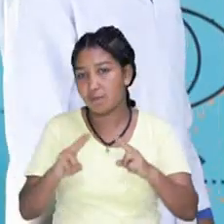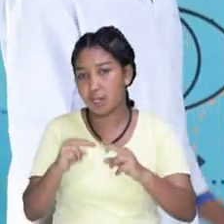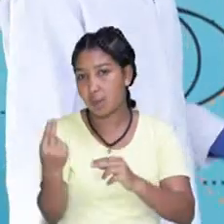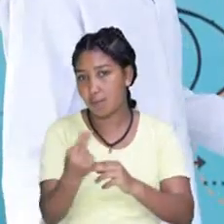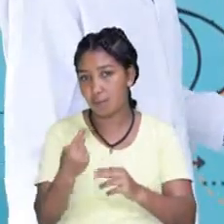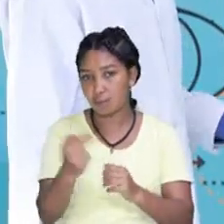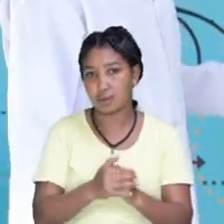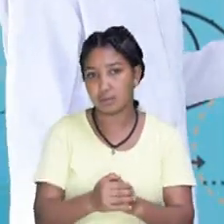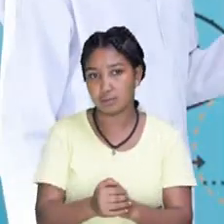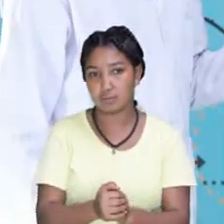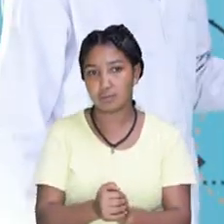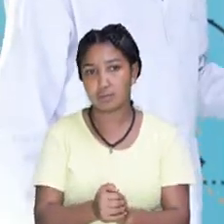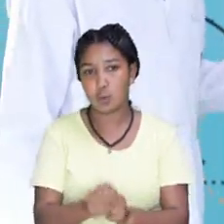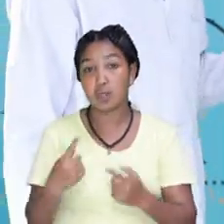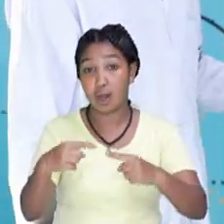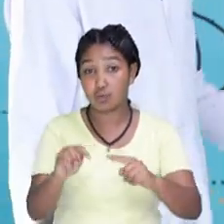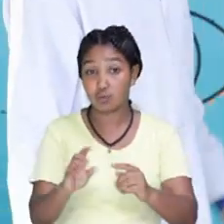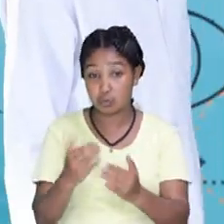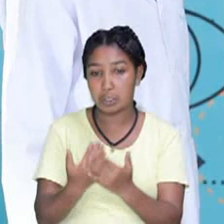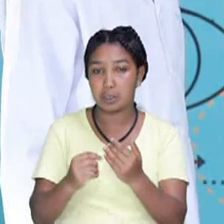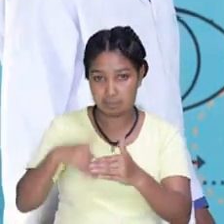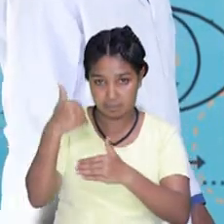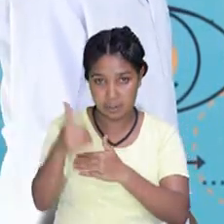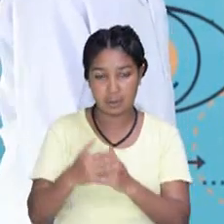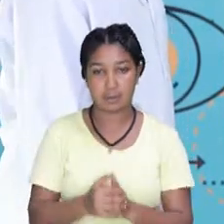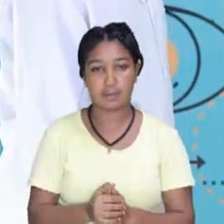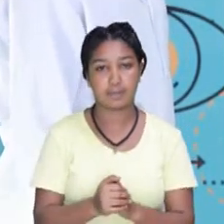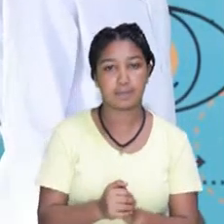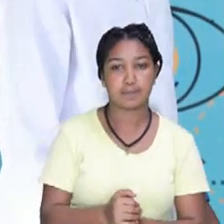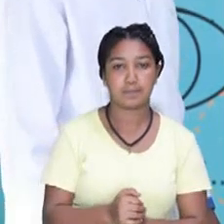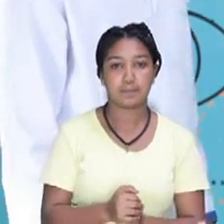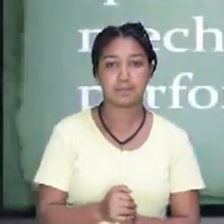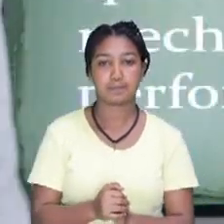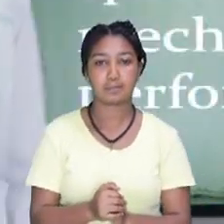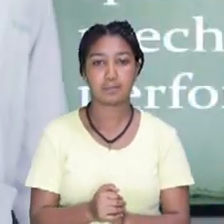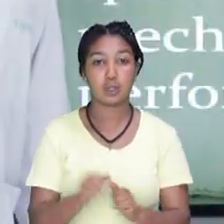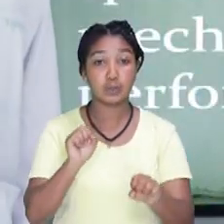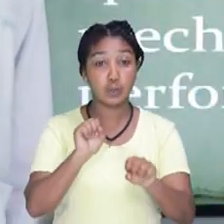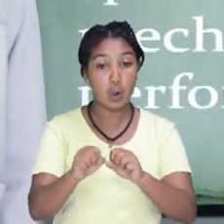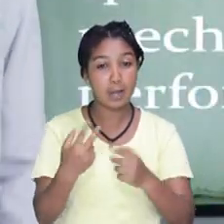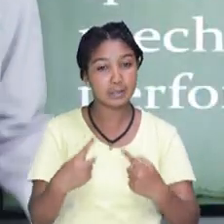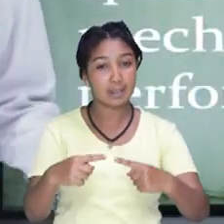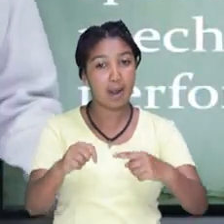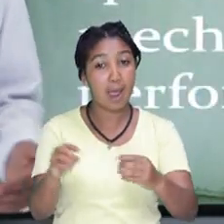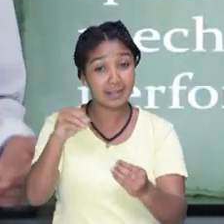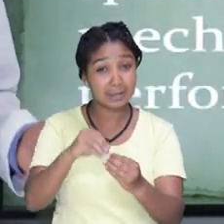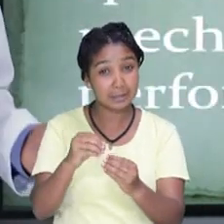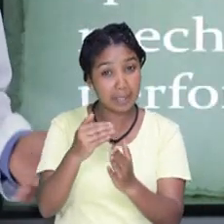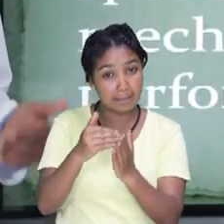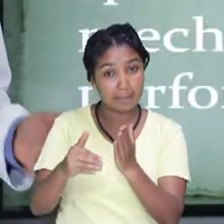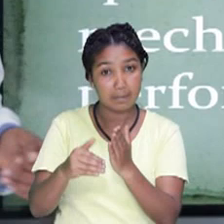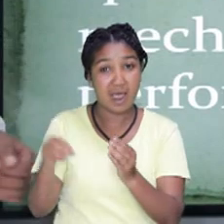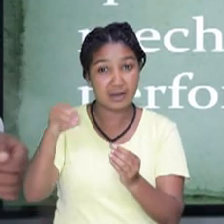important theorem. We'll try to deal with that later. So let's try add